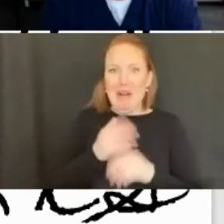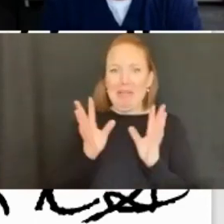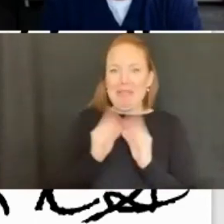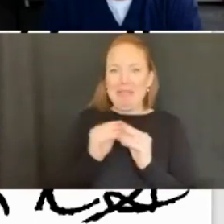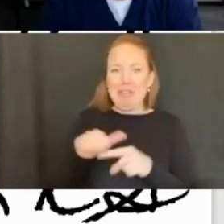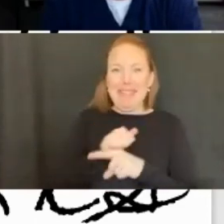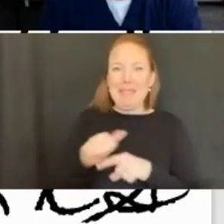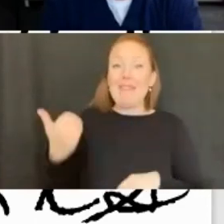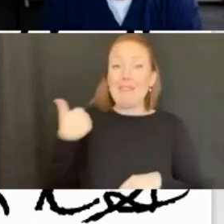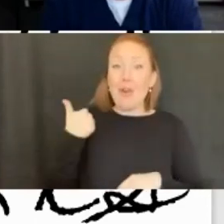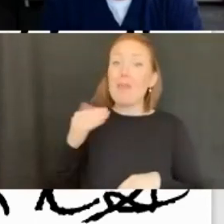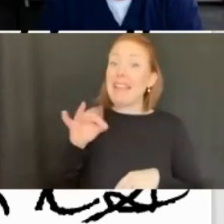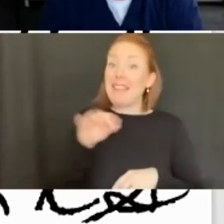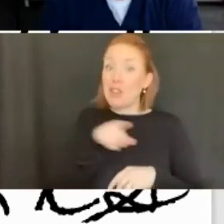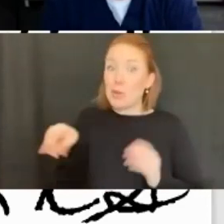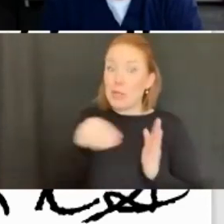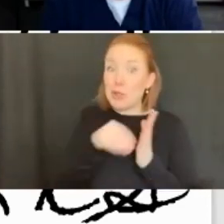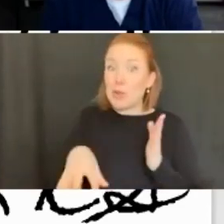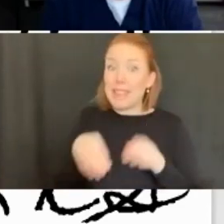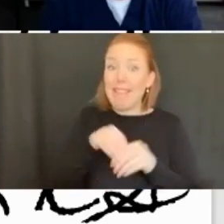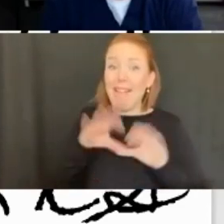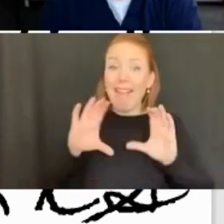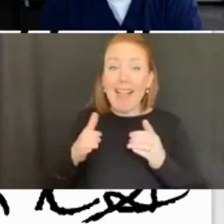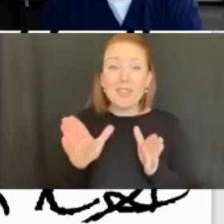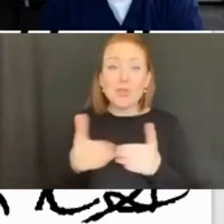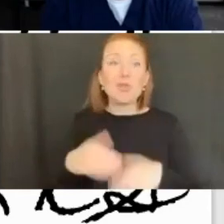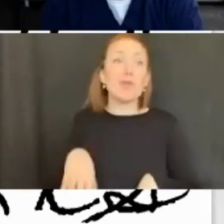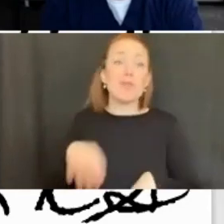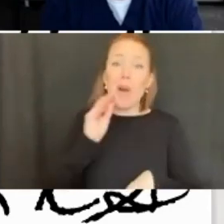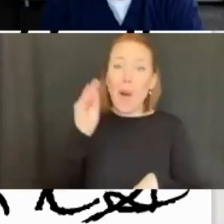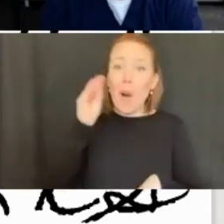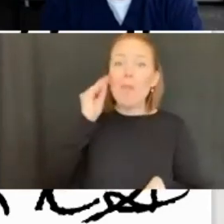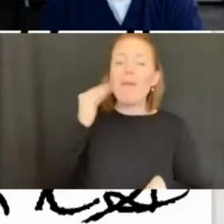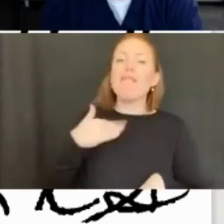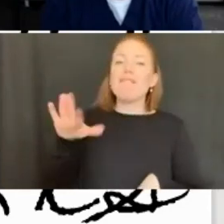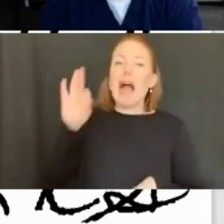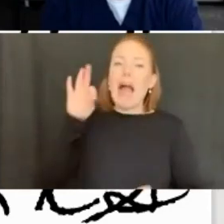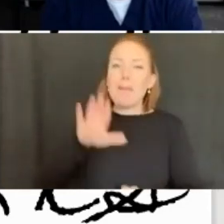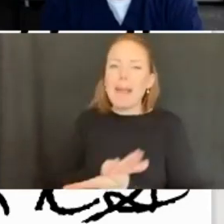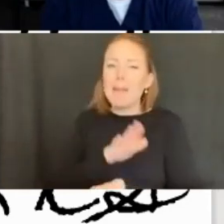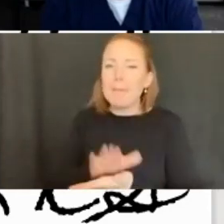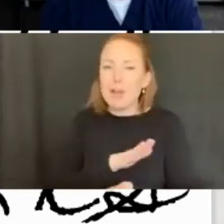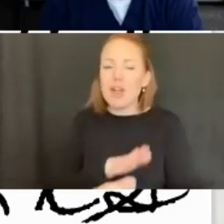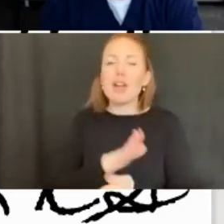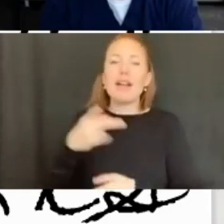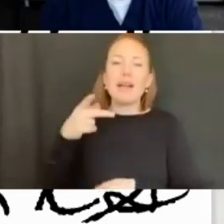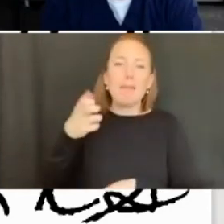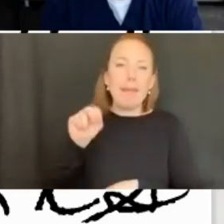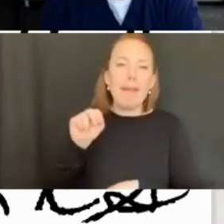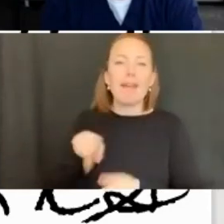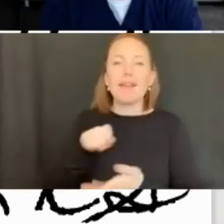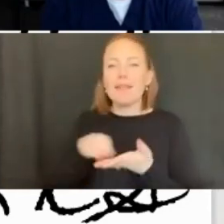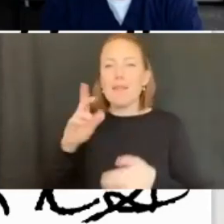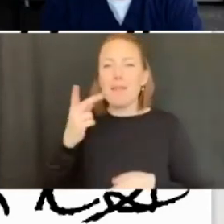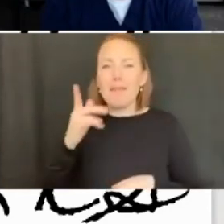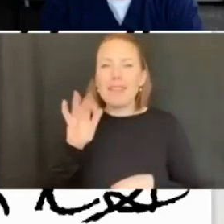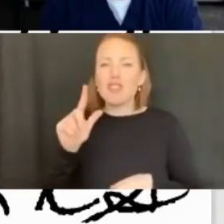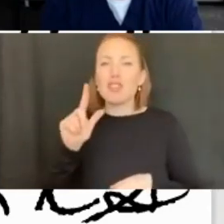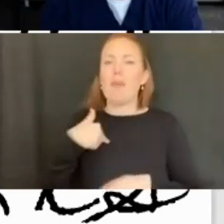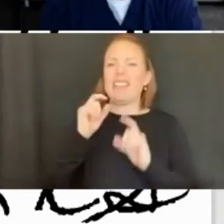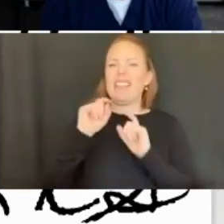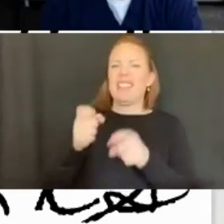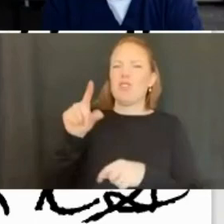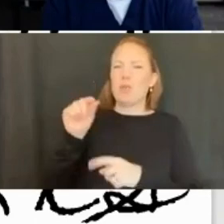want you, if you're a student, you're in the classroom, you're at home, wherever you are, I want you to find some paper and a pen or pencil. I'm going to give you 20 seconds to do